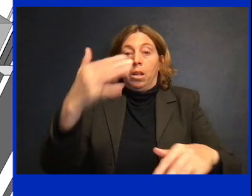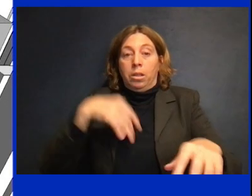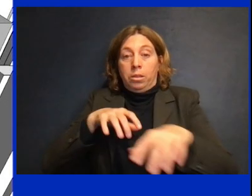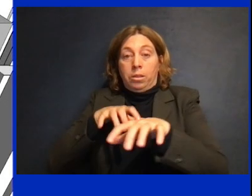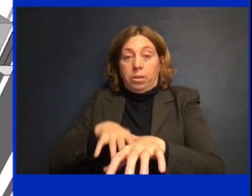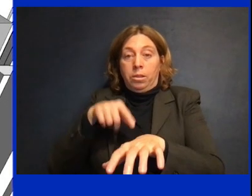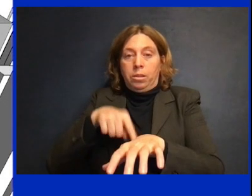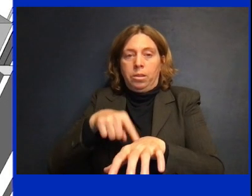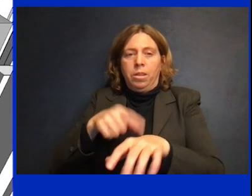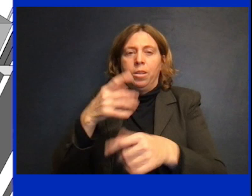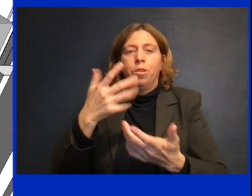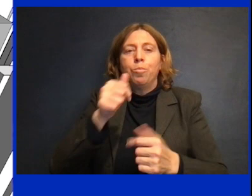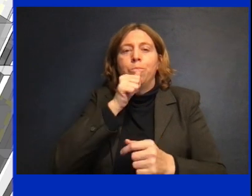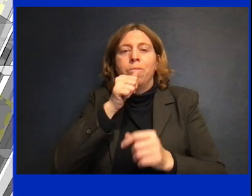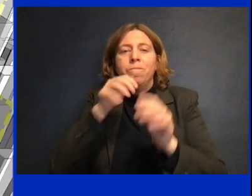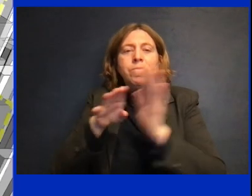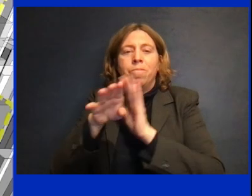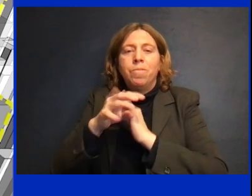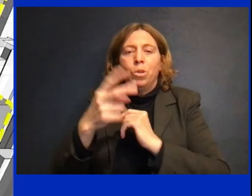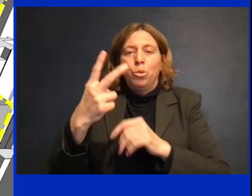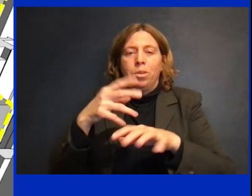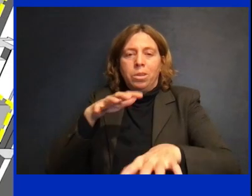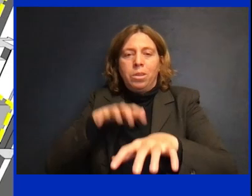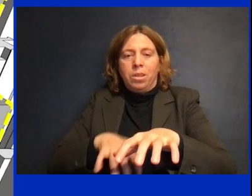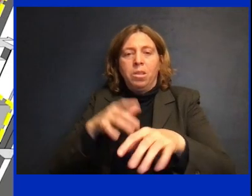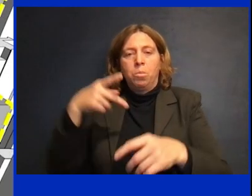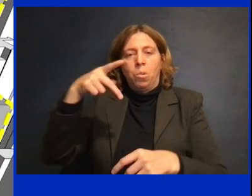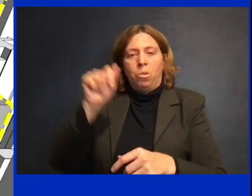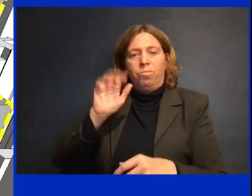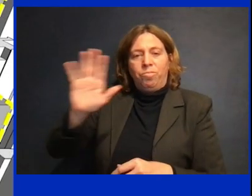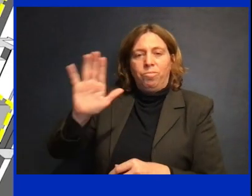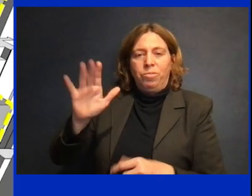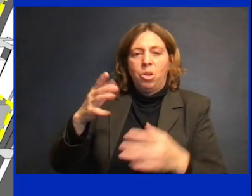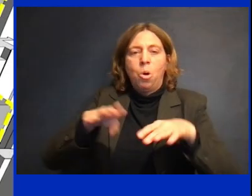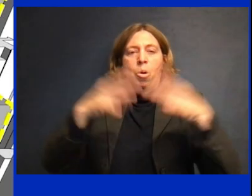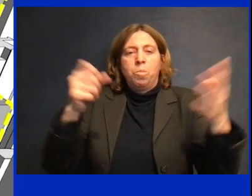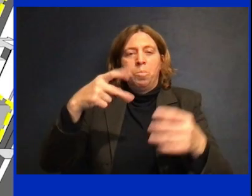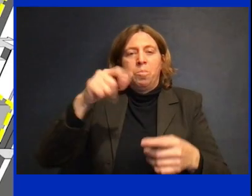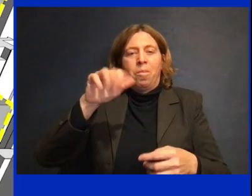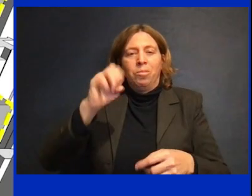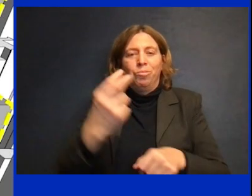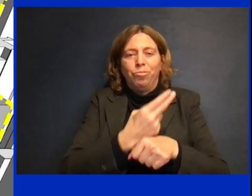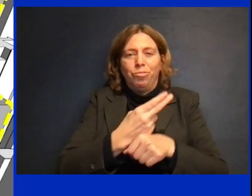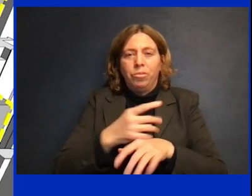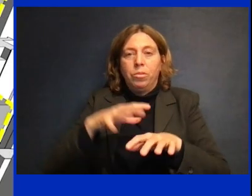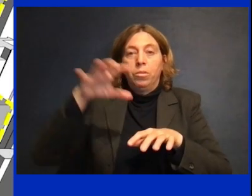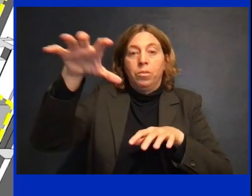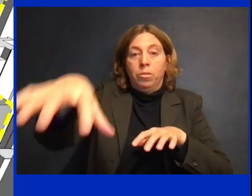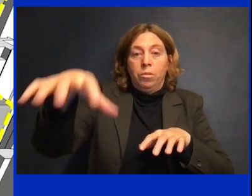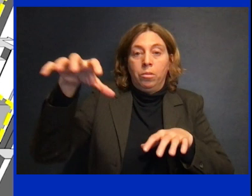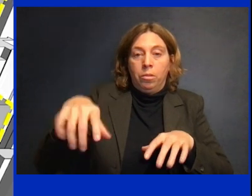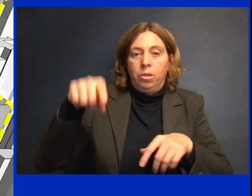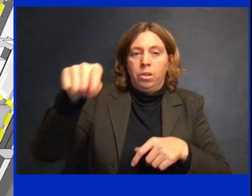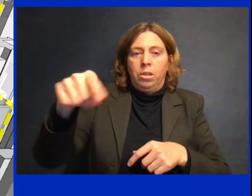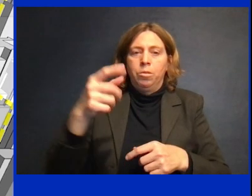open space, and private development at 2 locations on Port Authority property.